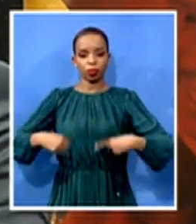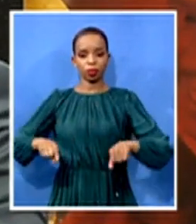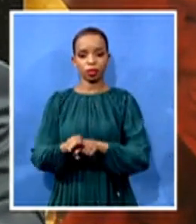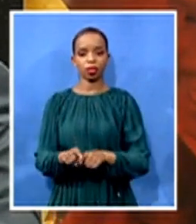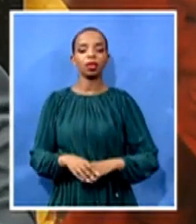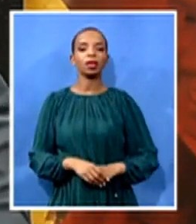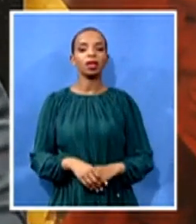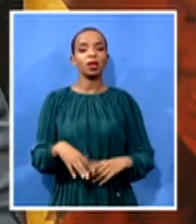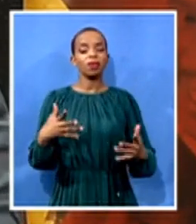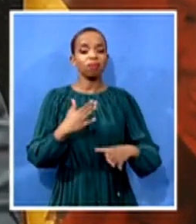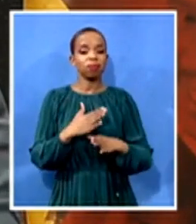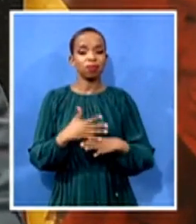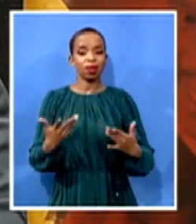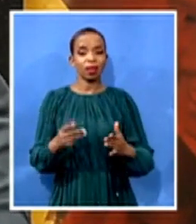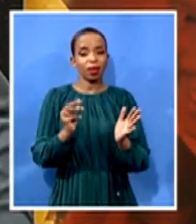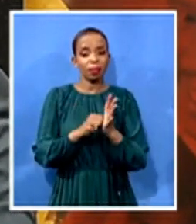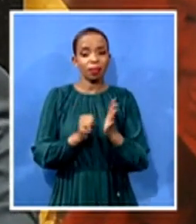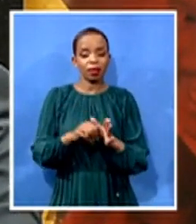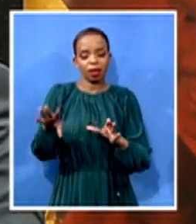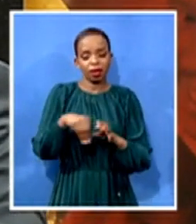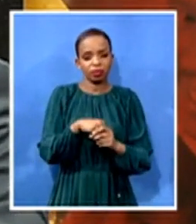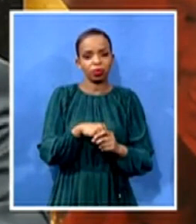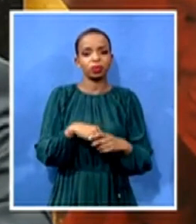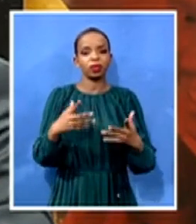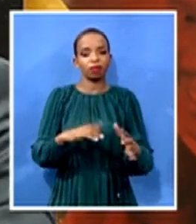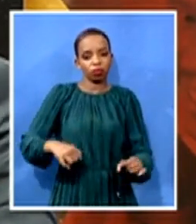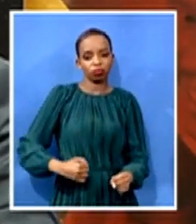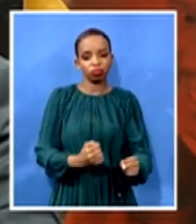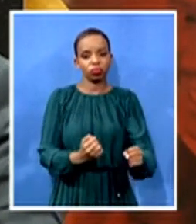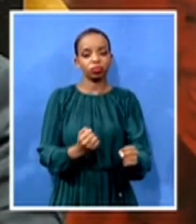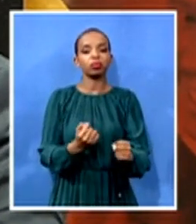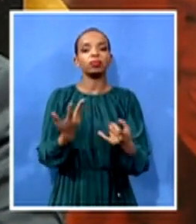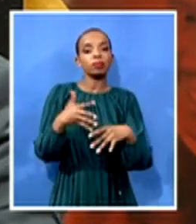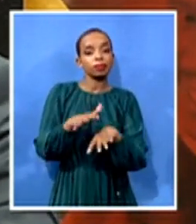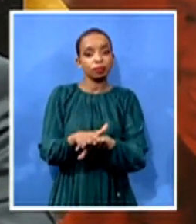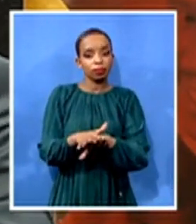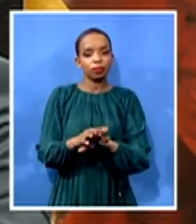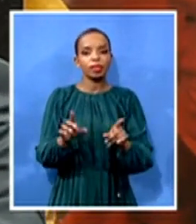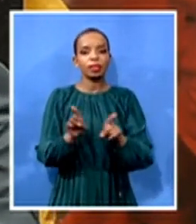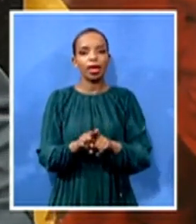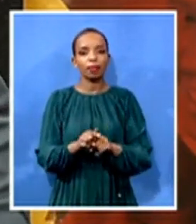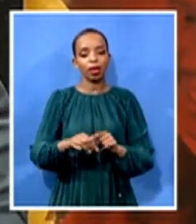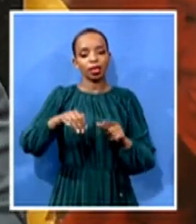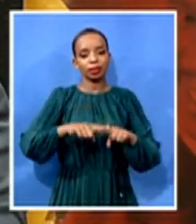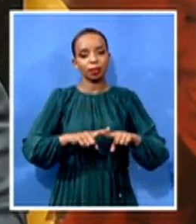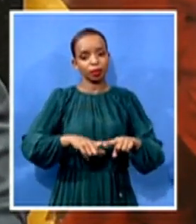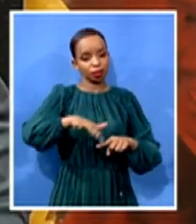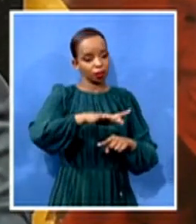of critical occupation and demographic segments through the skilling and upskilling,